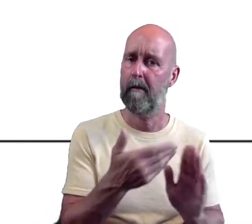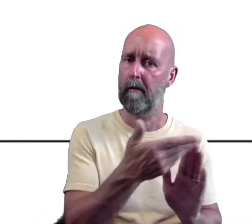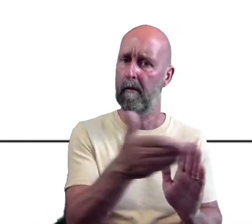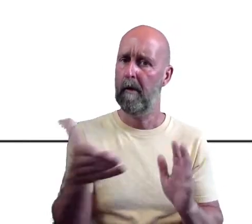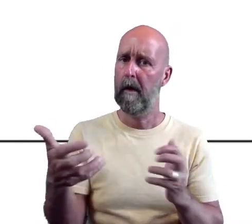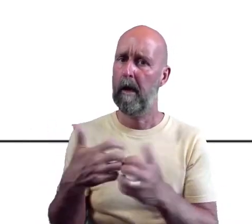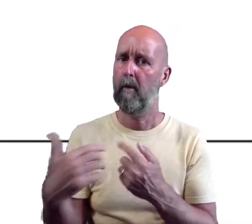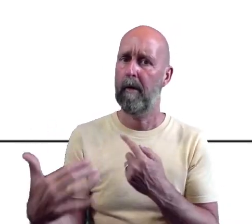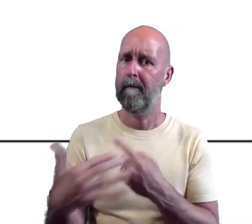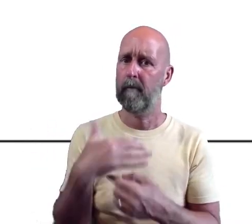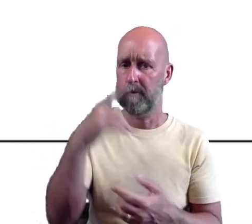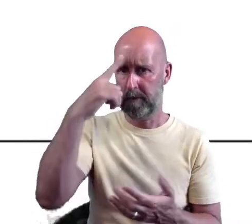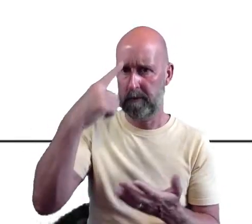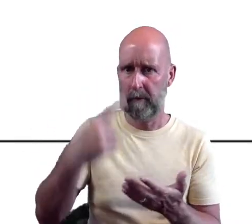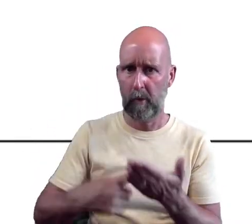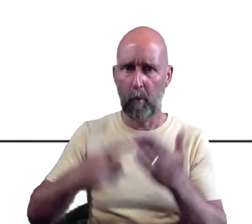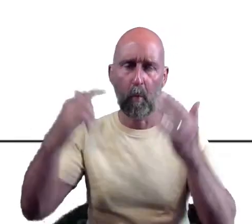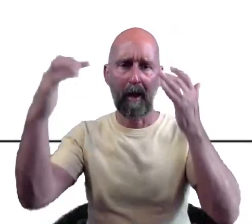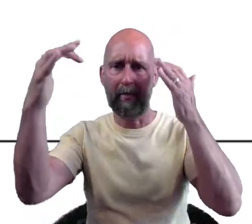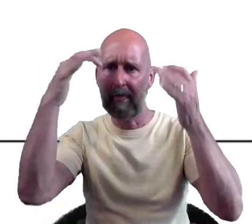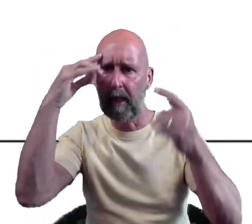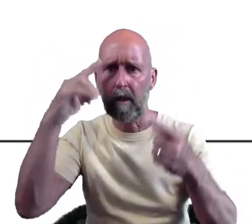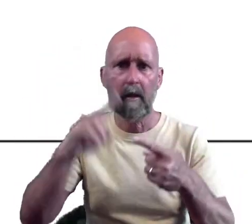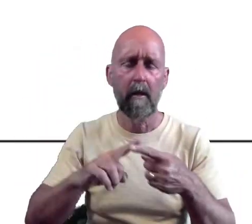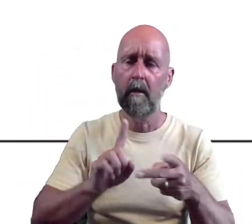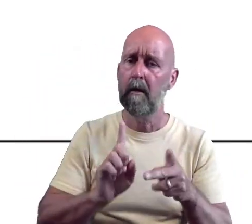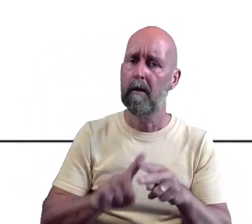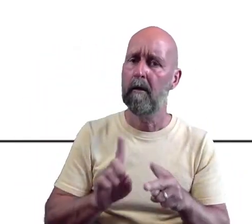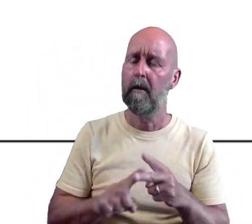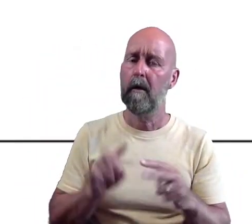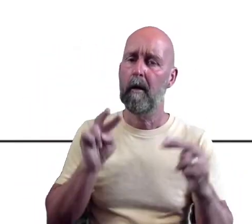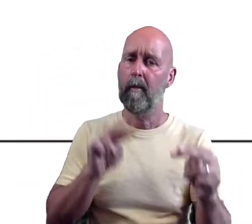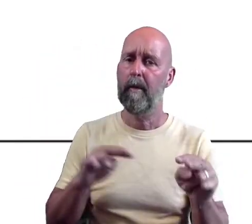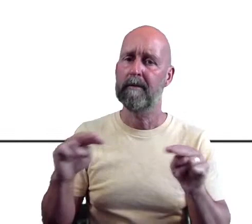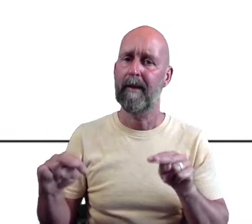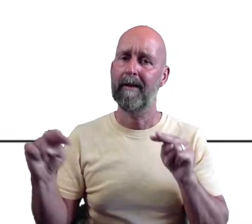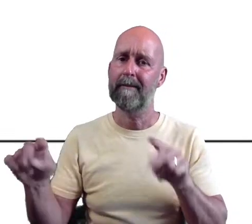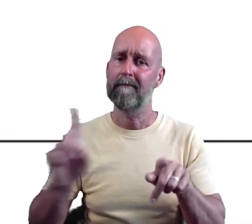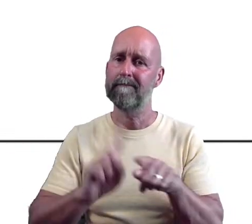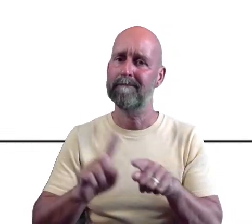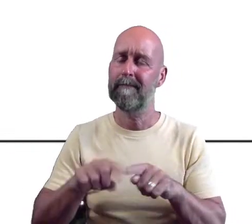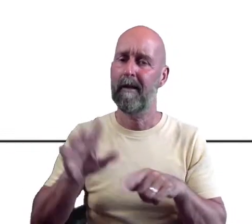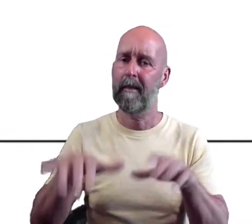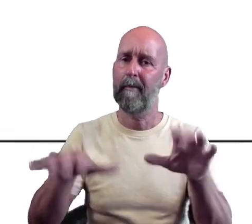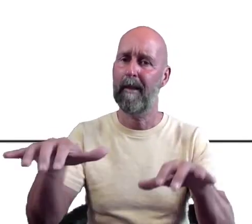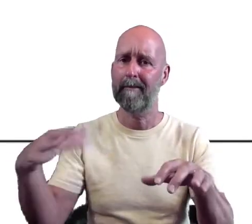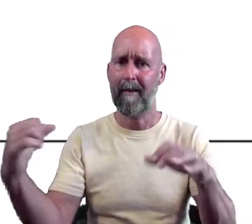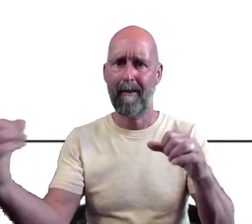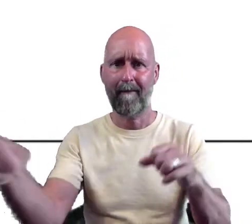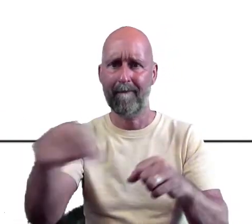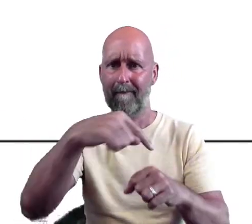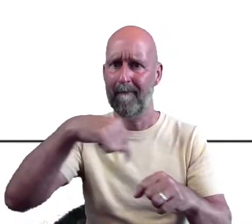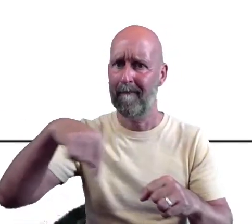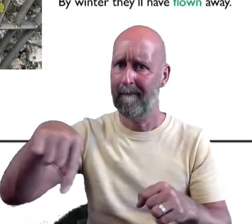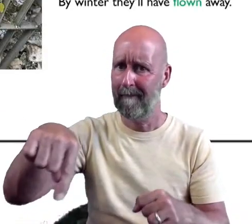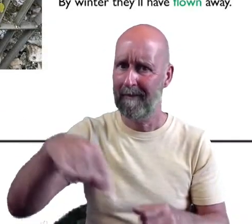act, how you think, all the other different perspectives of place that must exist within that meshwork.